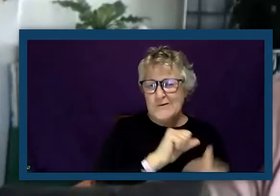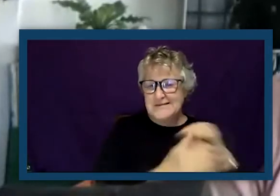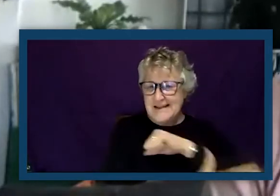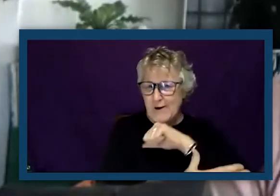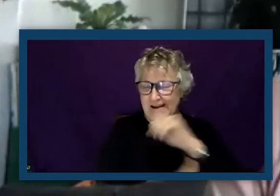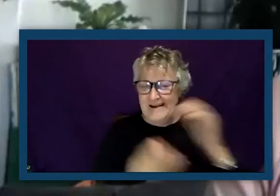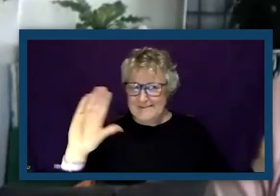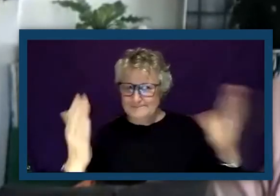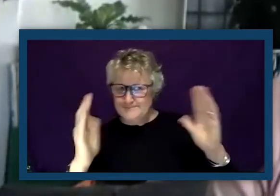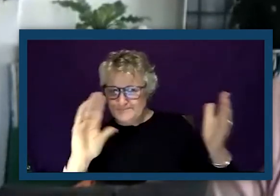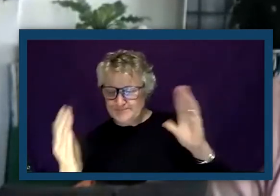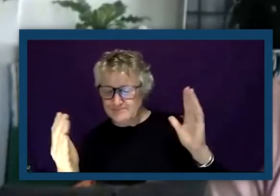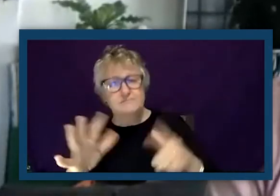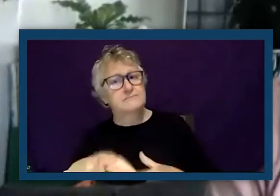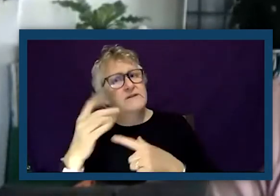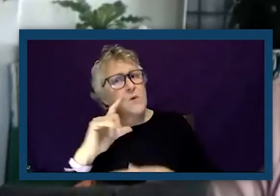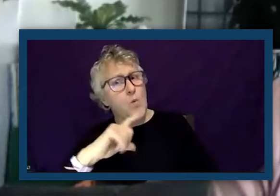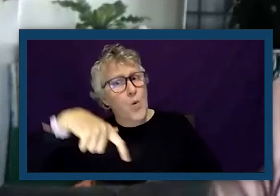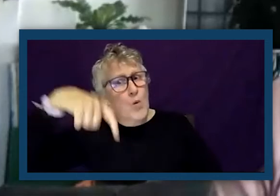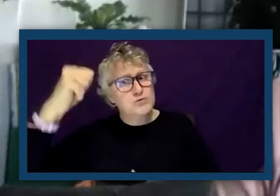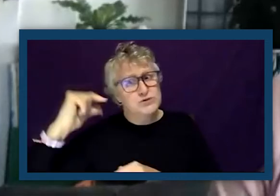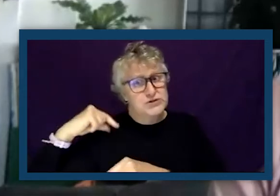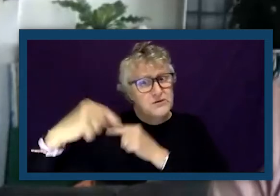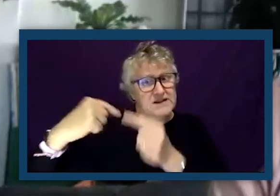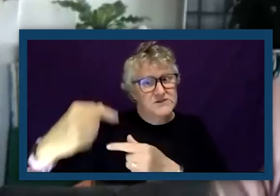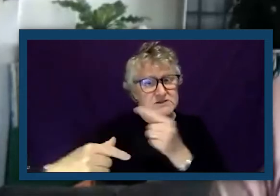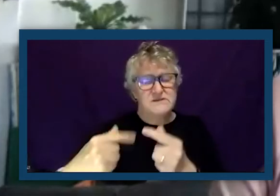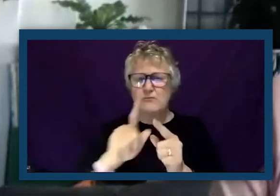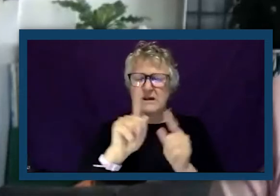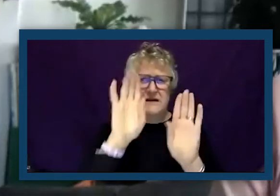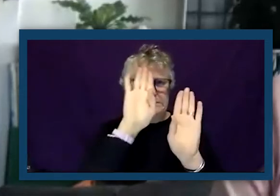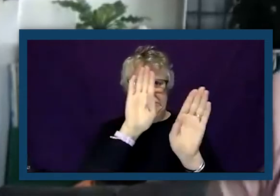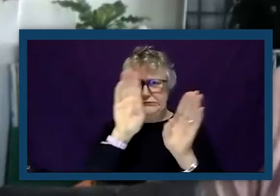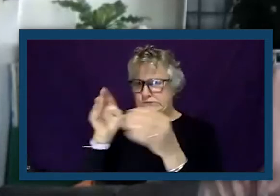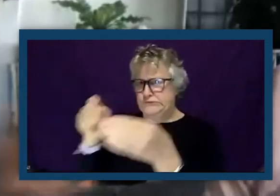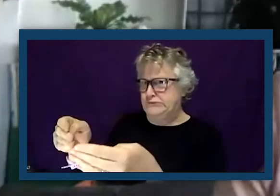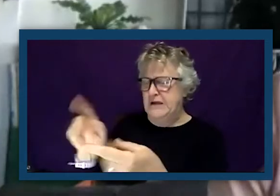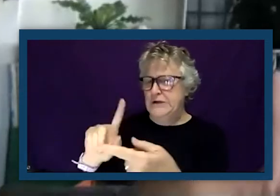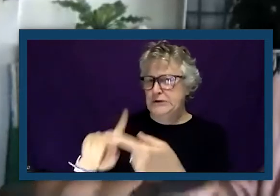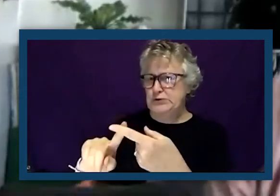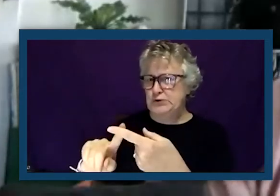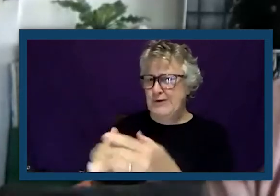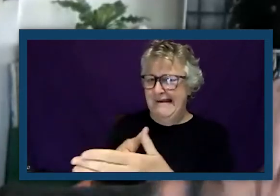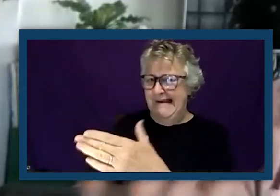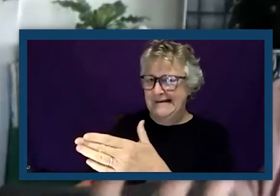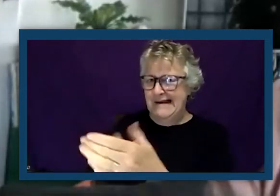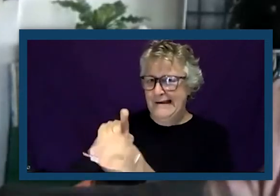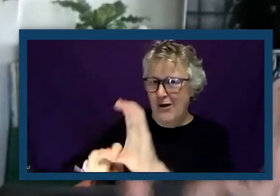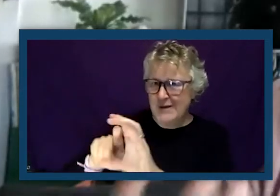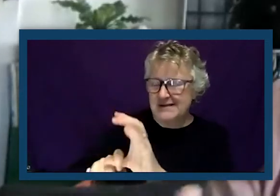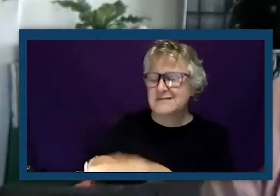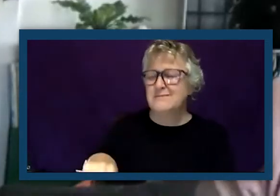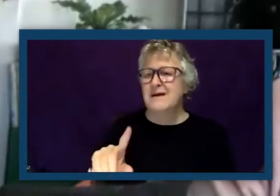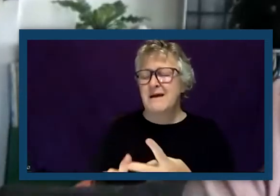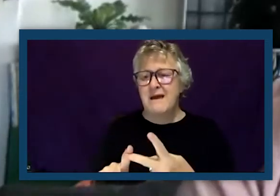I think particularly for older generations, they sort of gravitate toward sort of an anti-communism sort of mantra, and the Republican Party has been